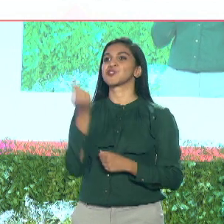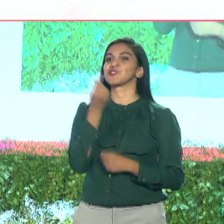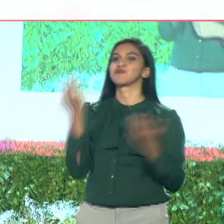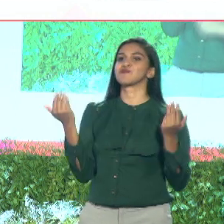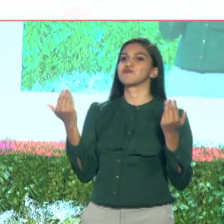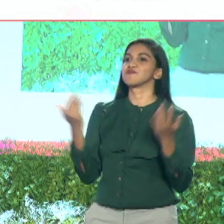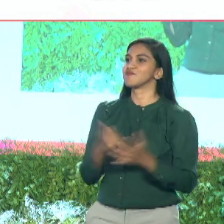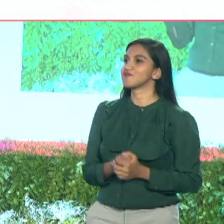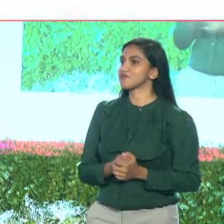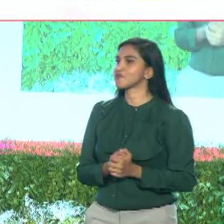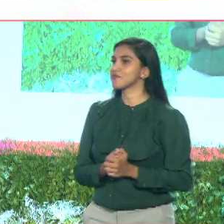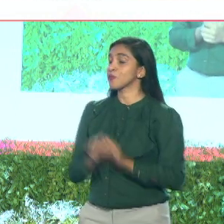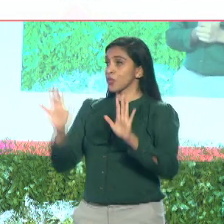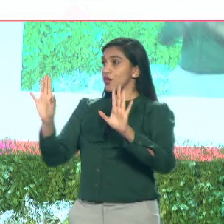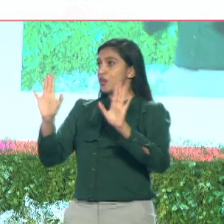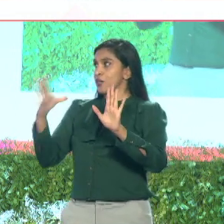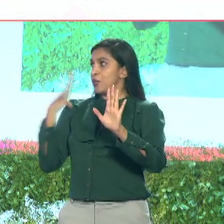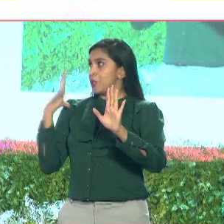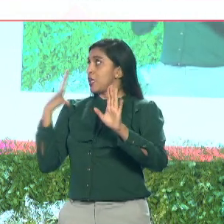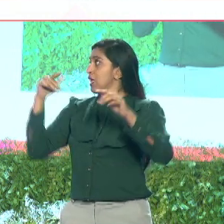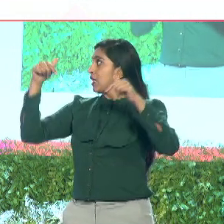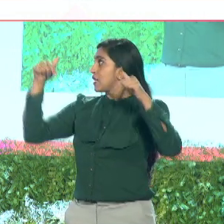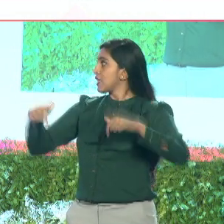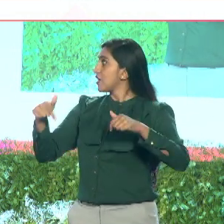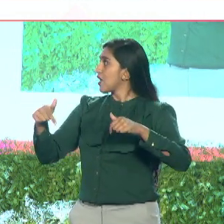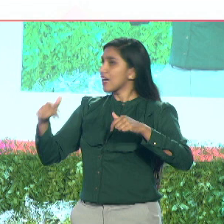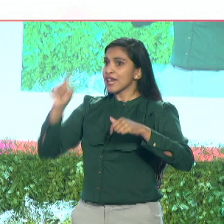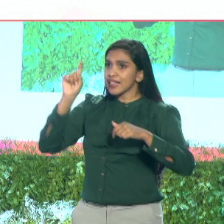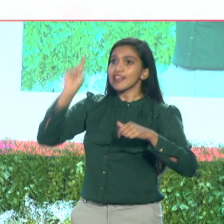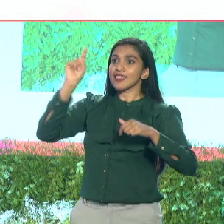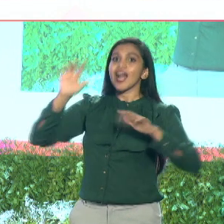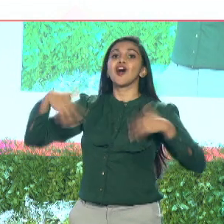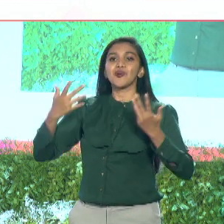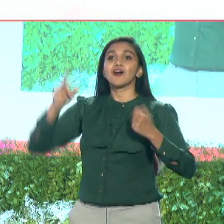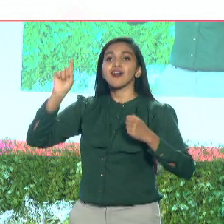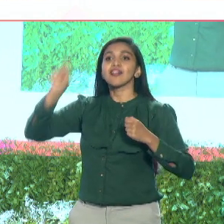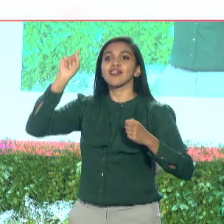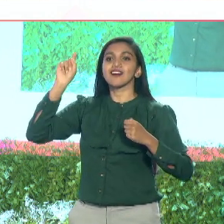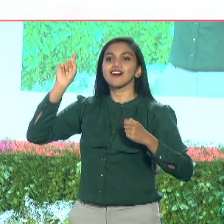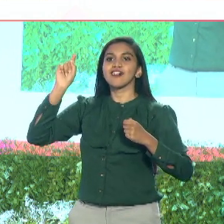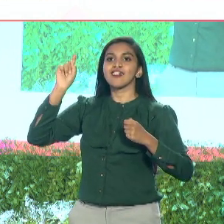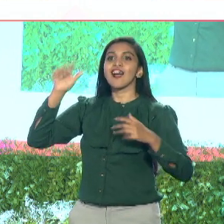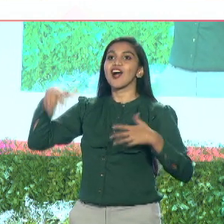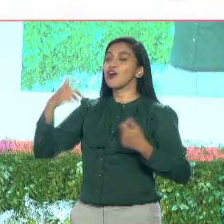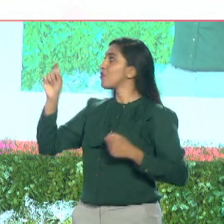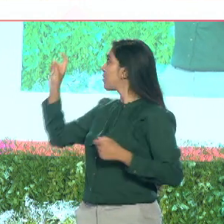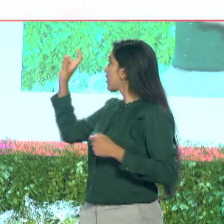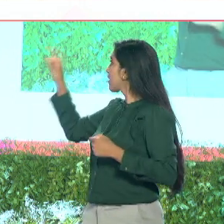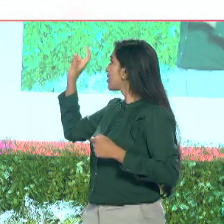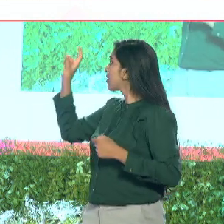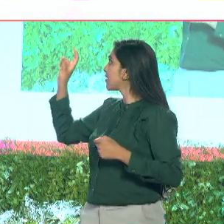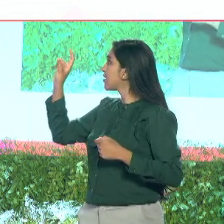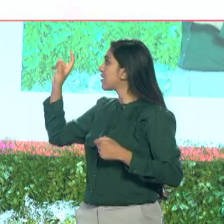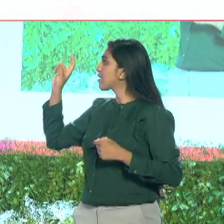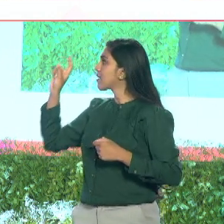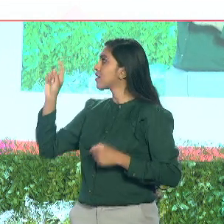It's not over. And how does the user click? Clicking is the most important feature. For that, we have different